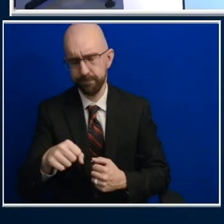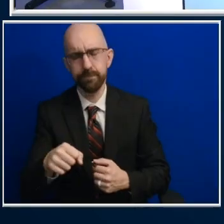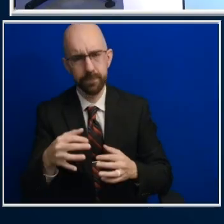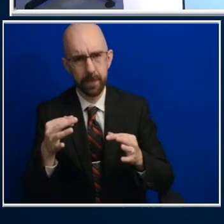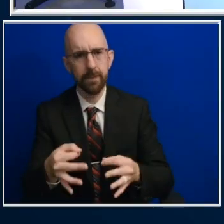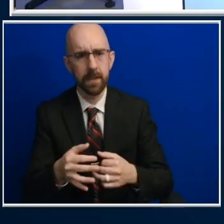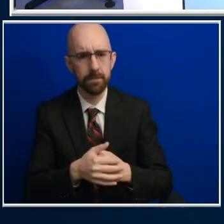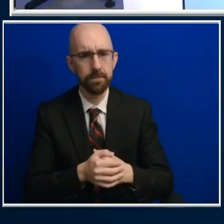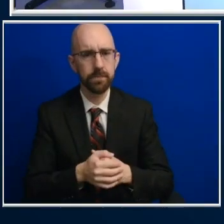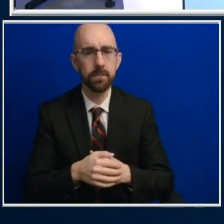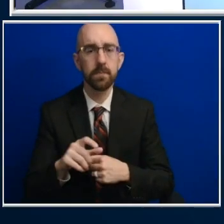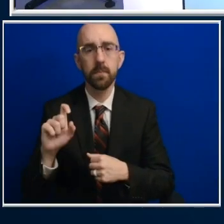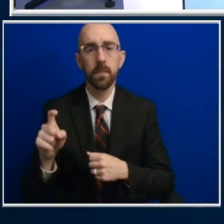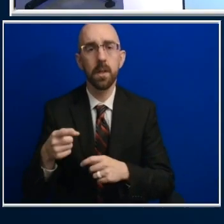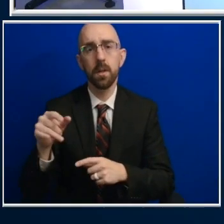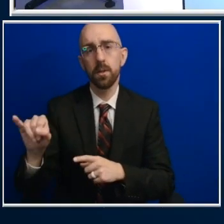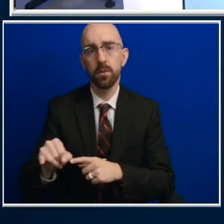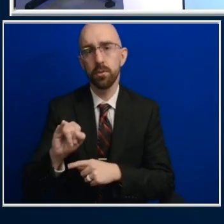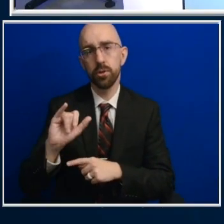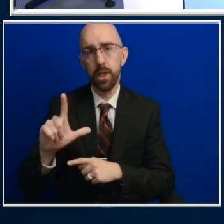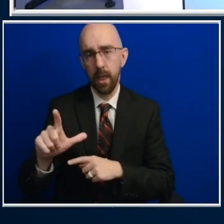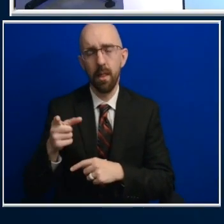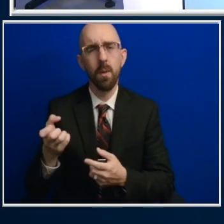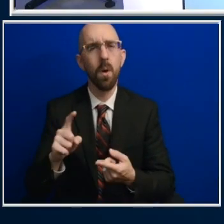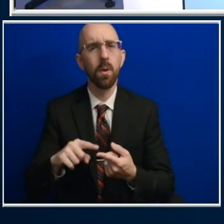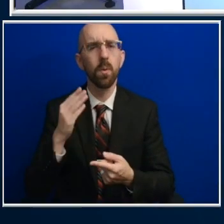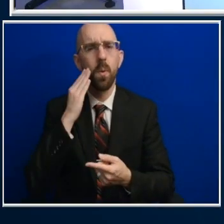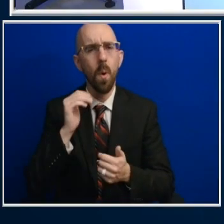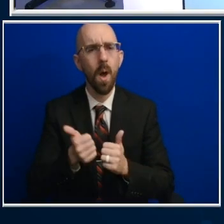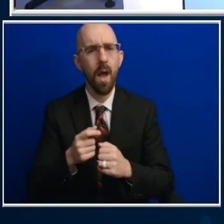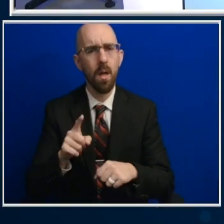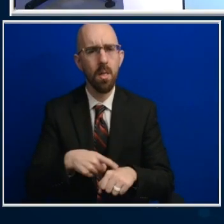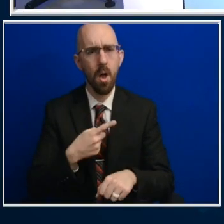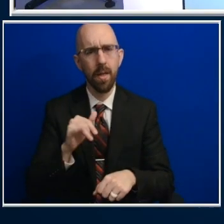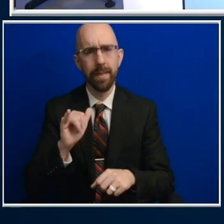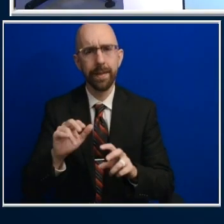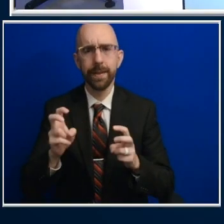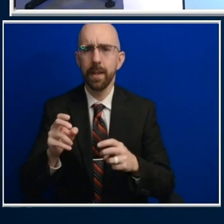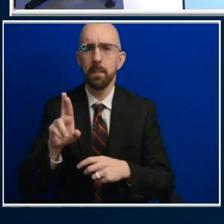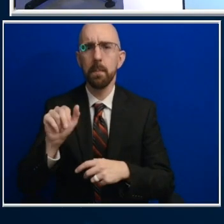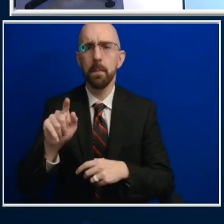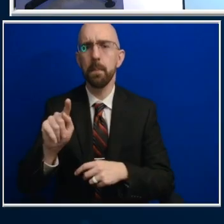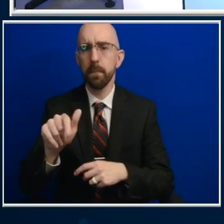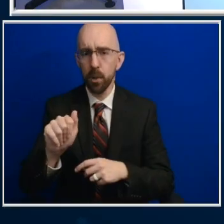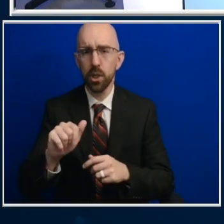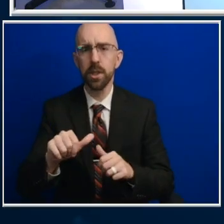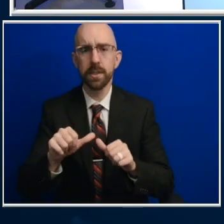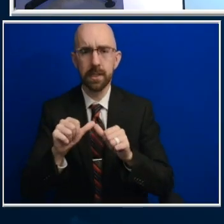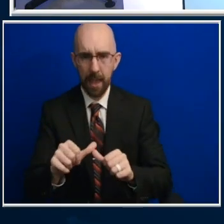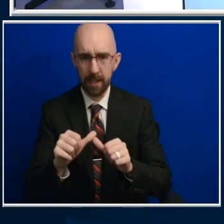Question from Jill. Jill wants to know, how long do these bursts of aging last?